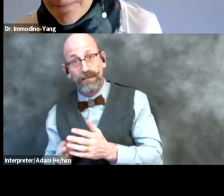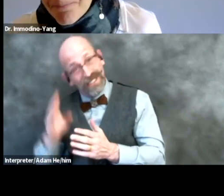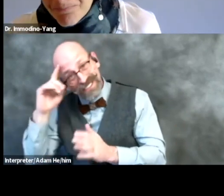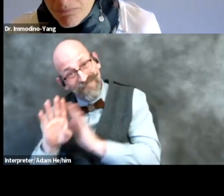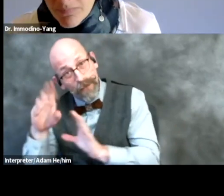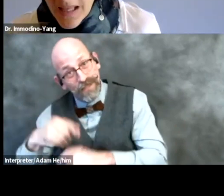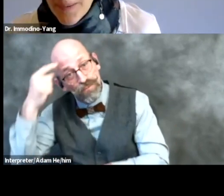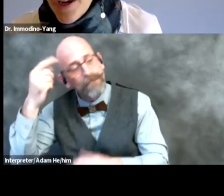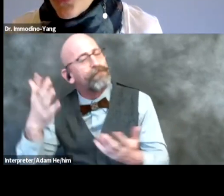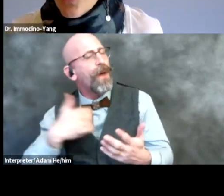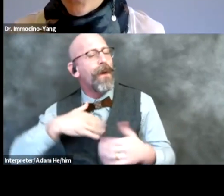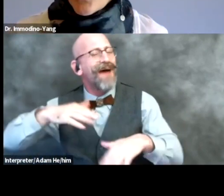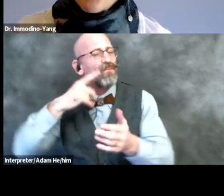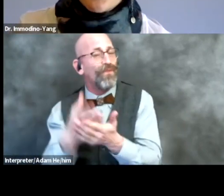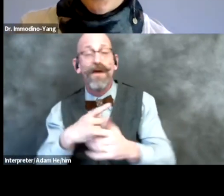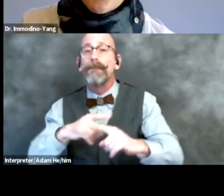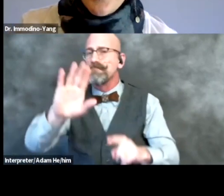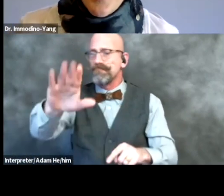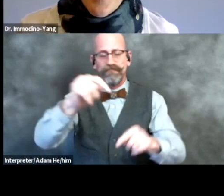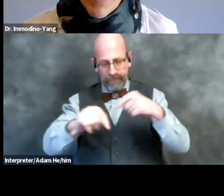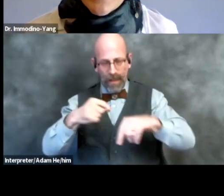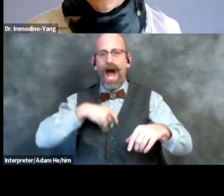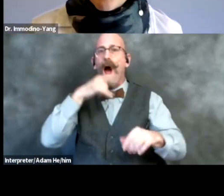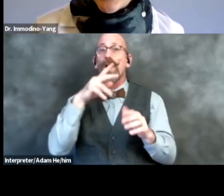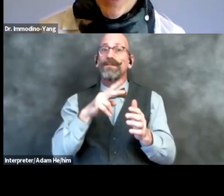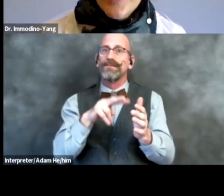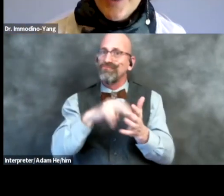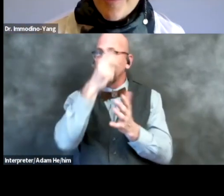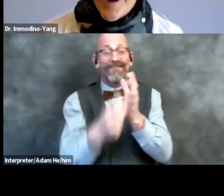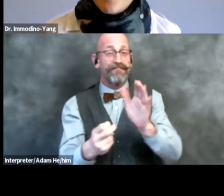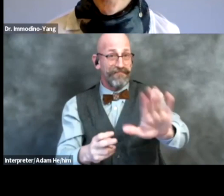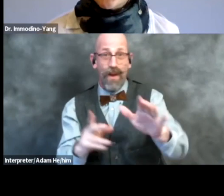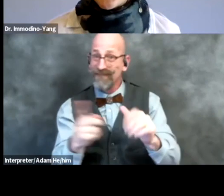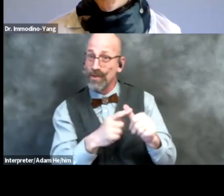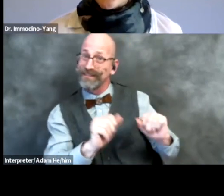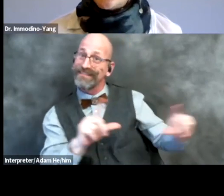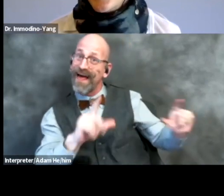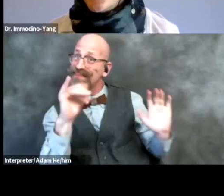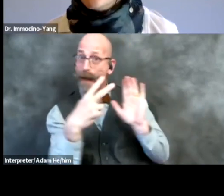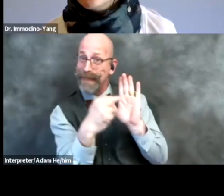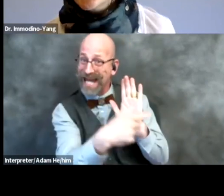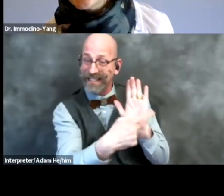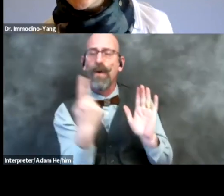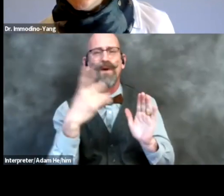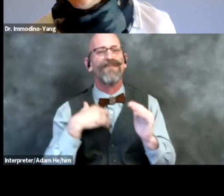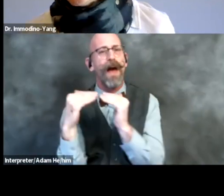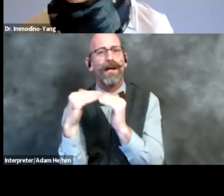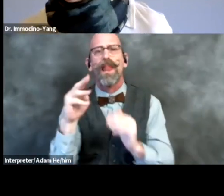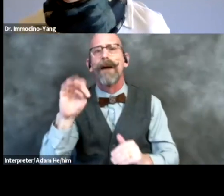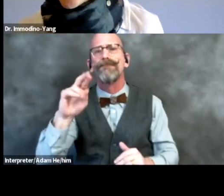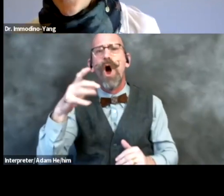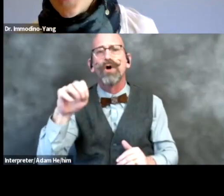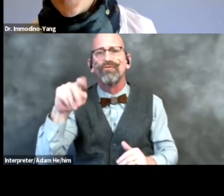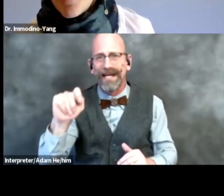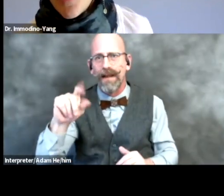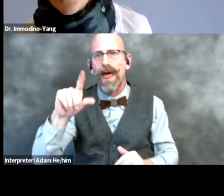right in. I started the talk with this painting by a colleague of mine, Margaret Lazari, who is the chair